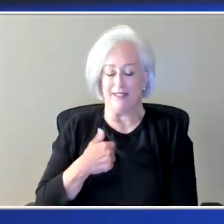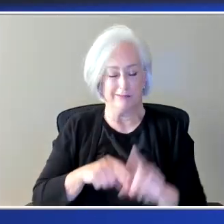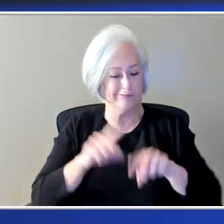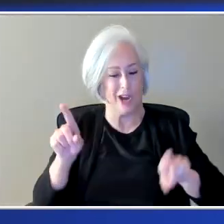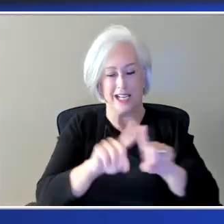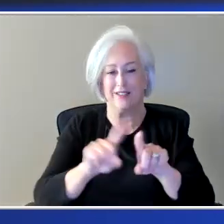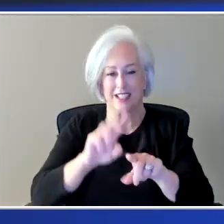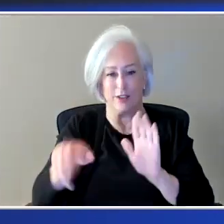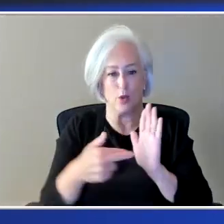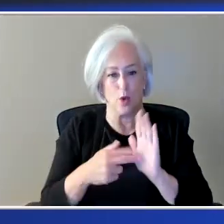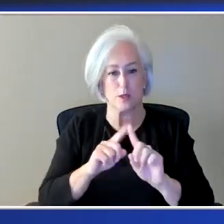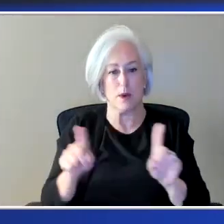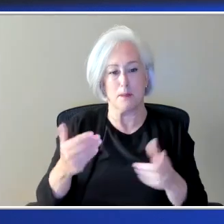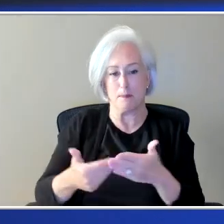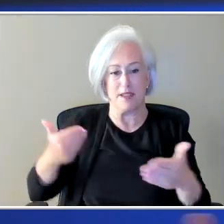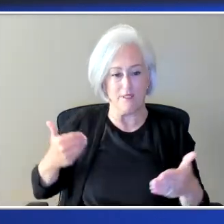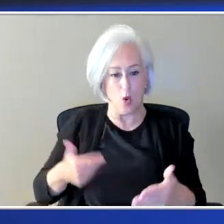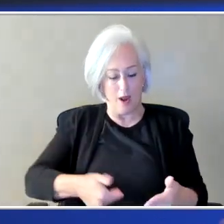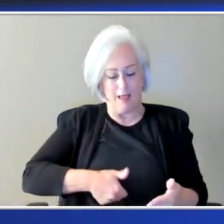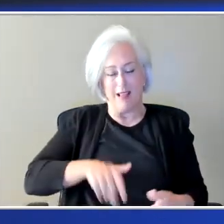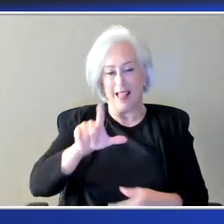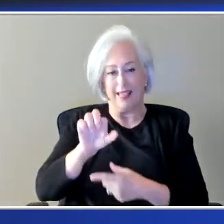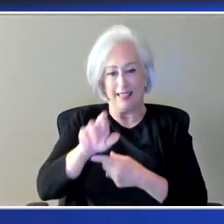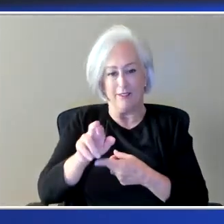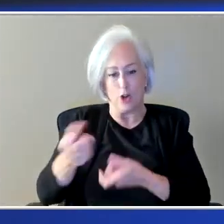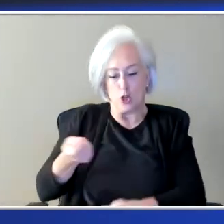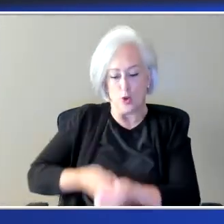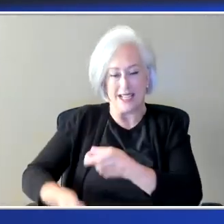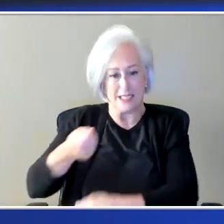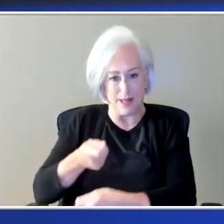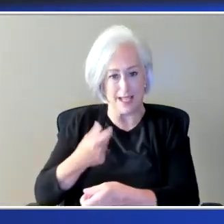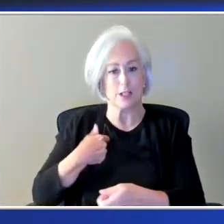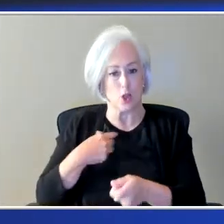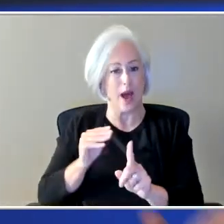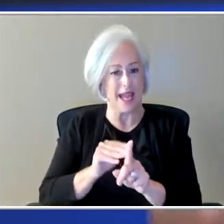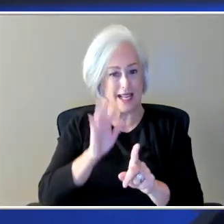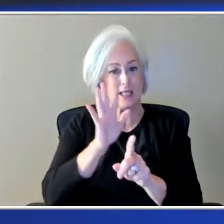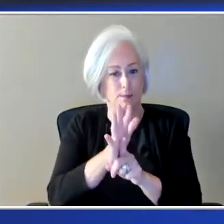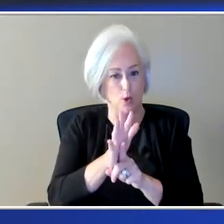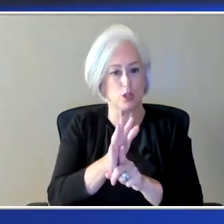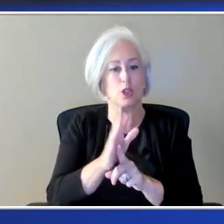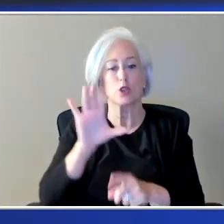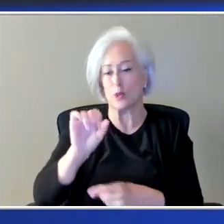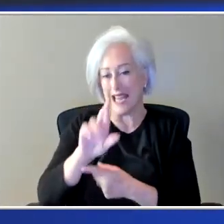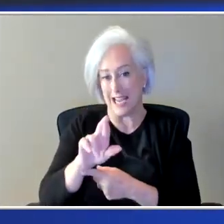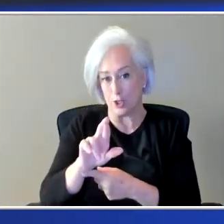liver transplant prior to going to nurse navigation. So I got exposure to cancer there with liver cancer, and that just kind of drove me